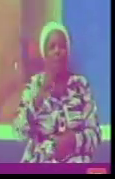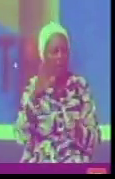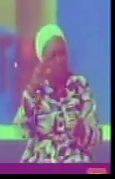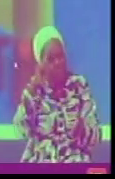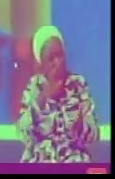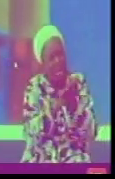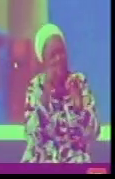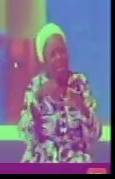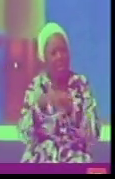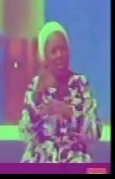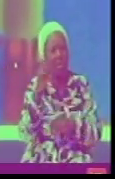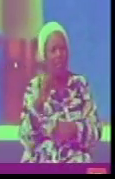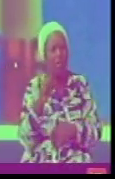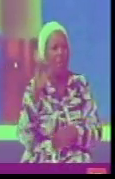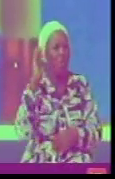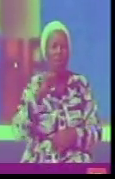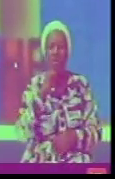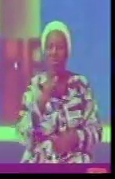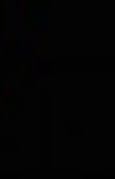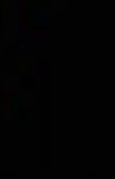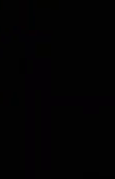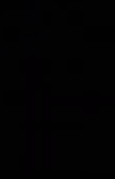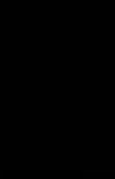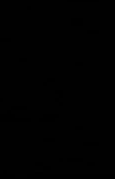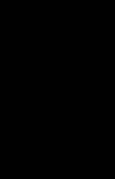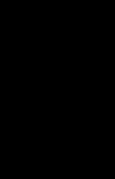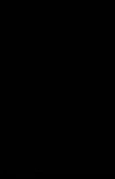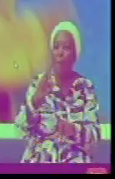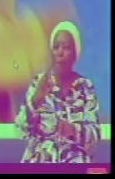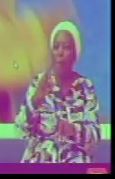Calvary, so that whosoever